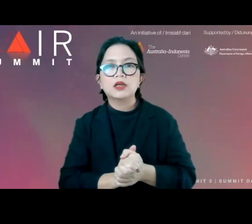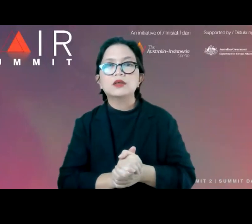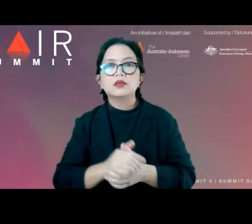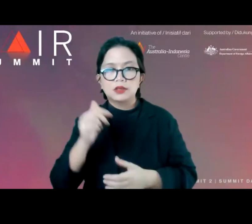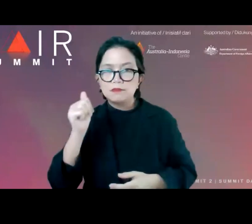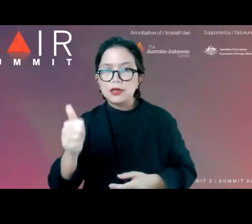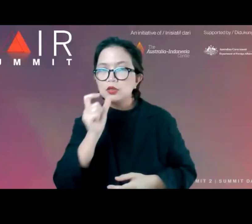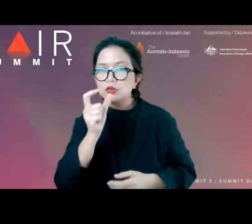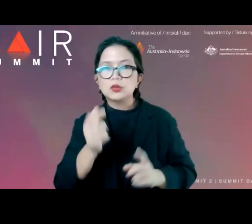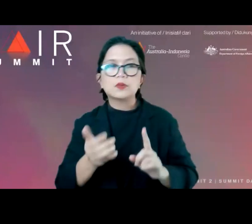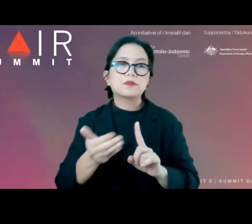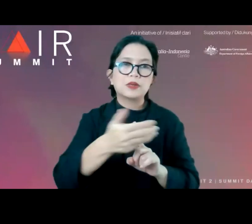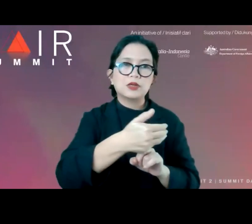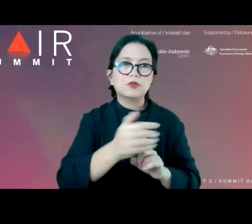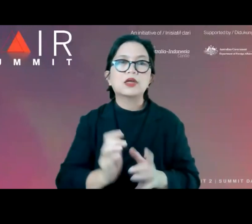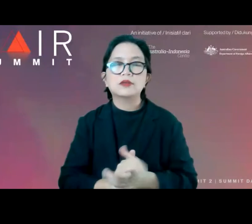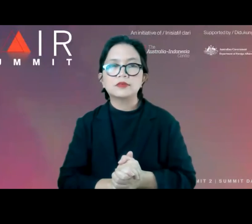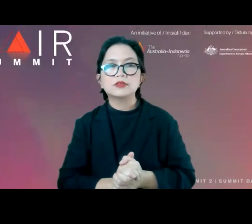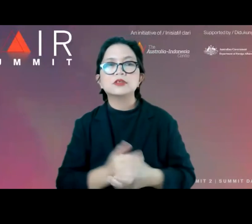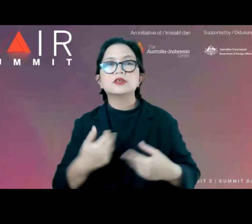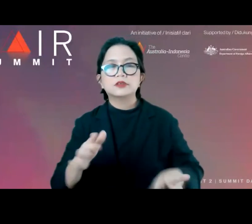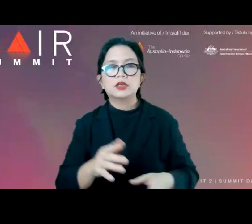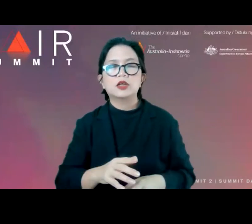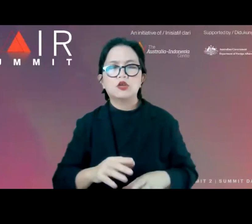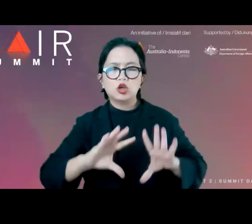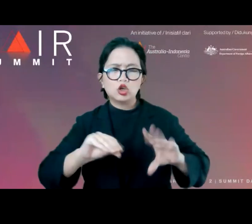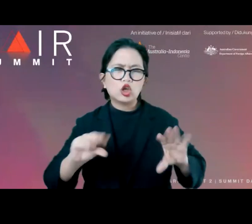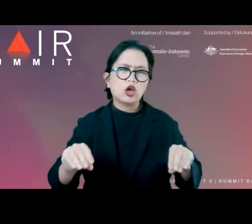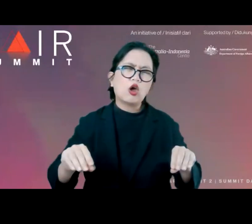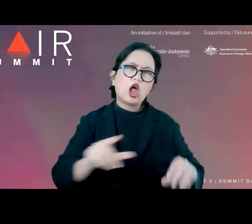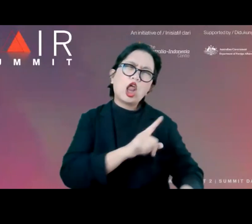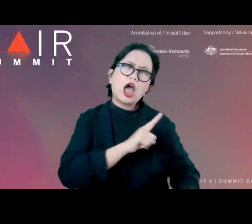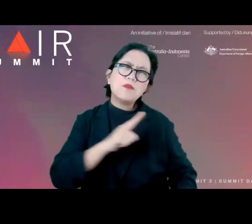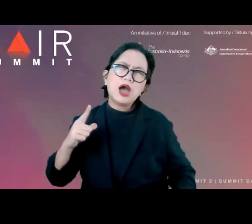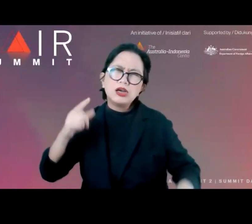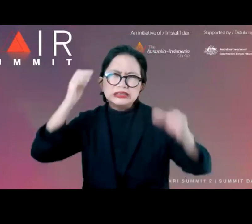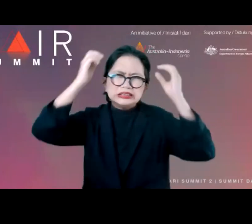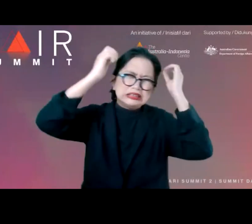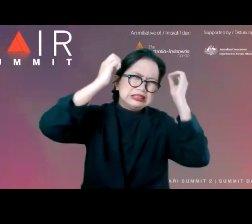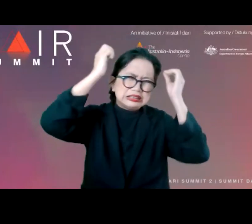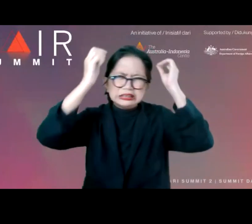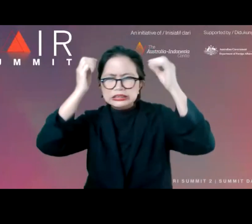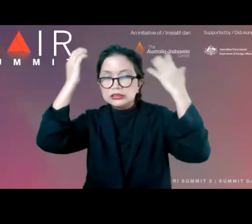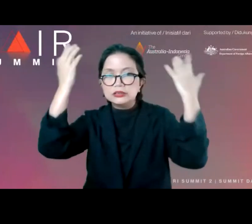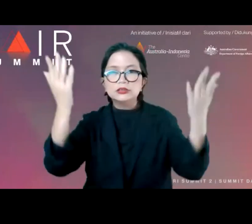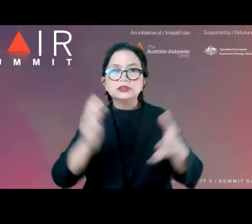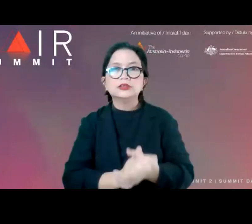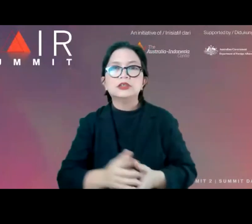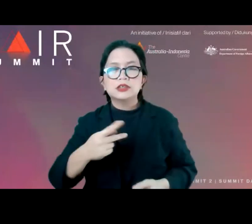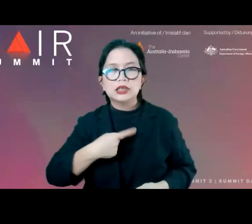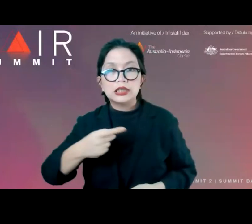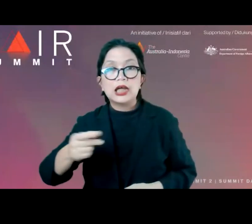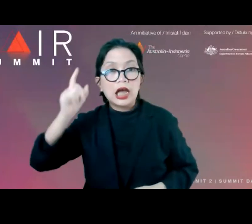know that these people are going to be incredibly stressed, but we need to make sure that they are